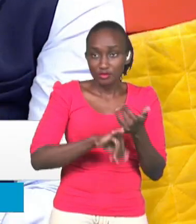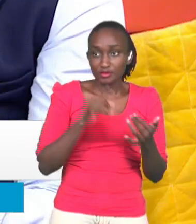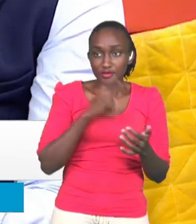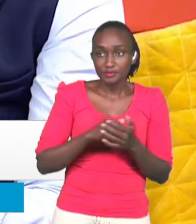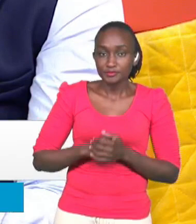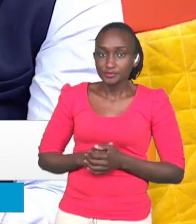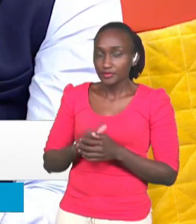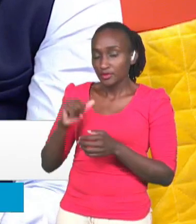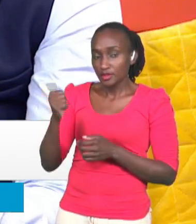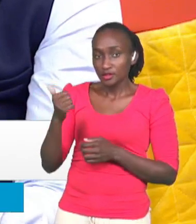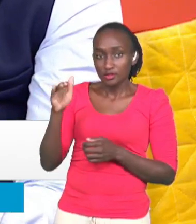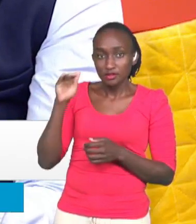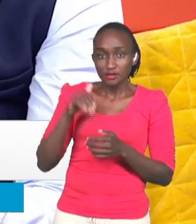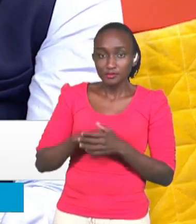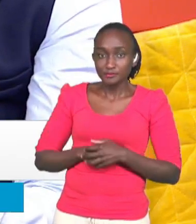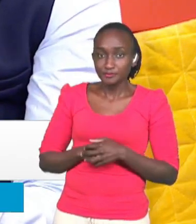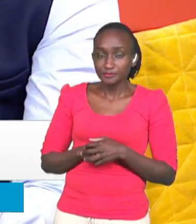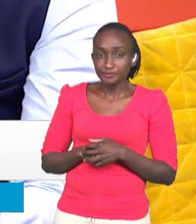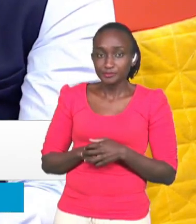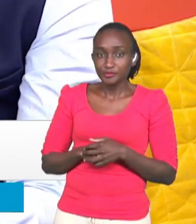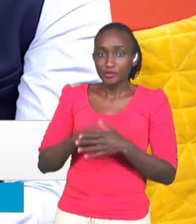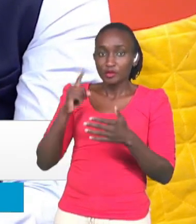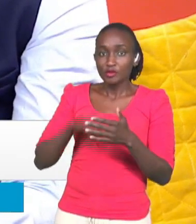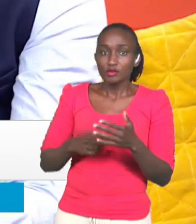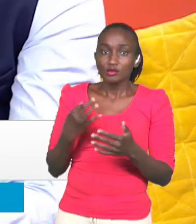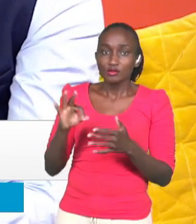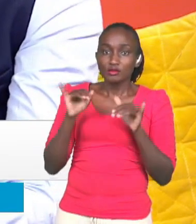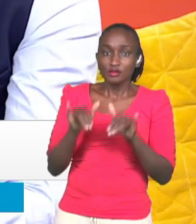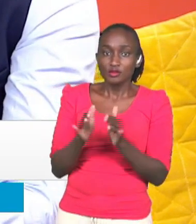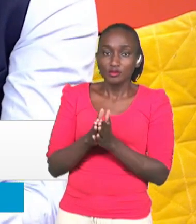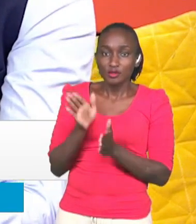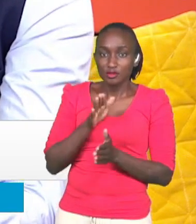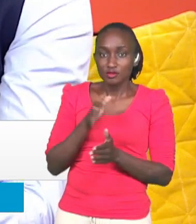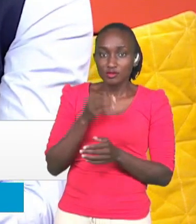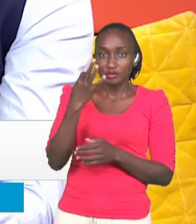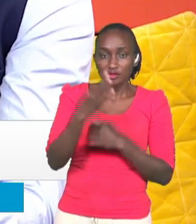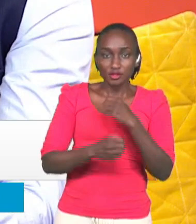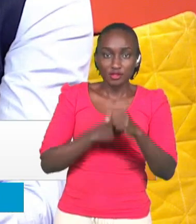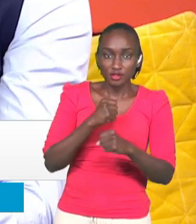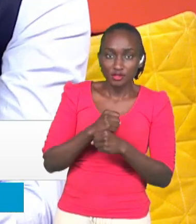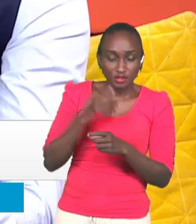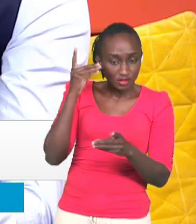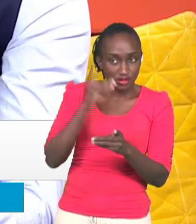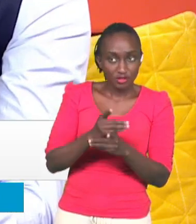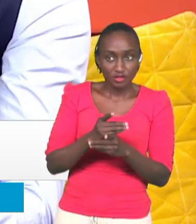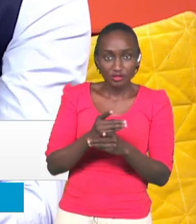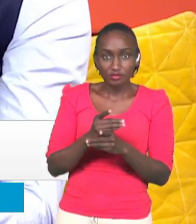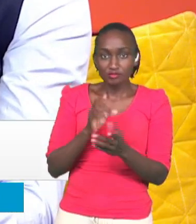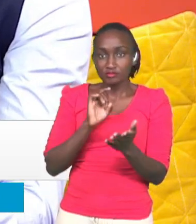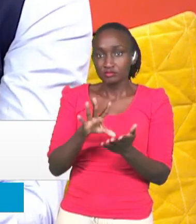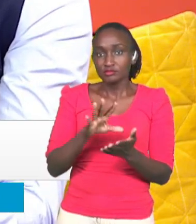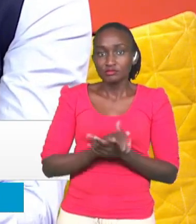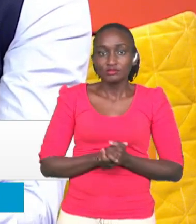Guru Sami Jr. says, what if I've stayed with a woman for 3 years and I decided to kick her out?